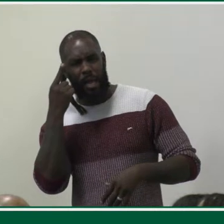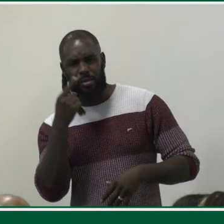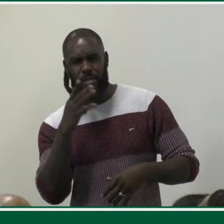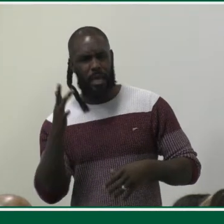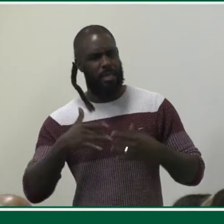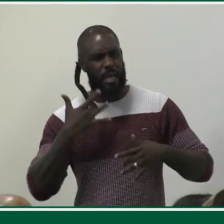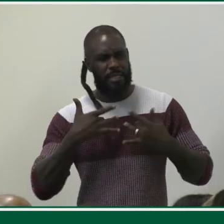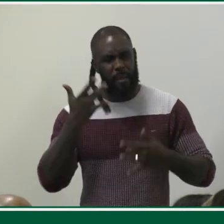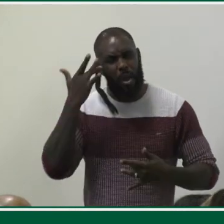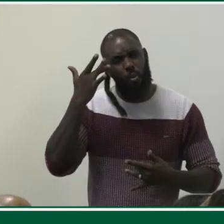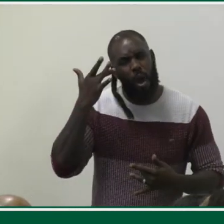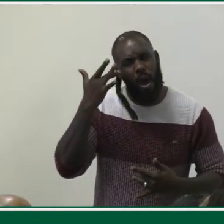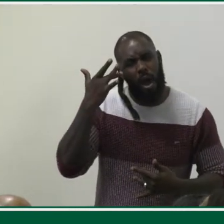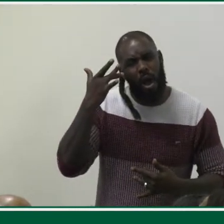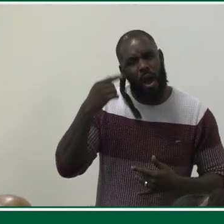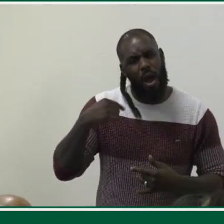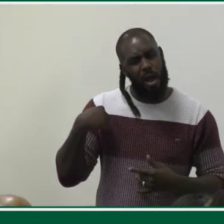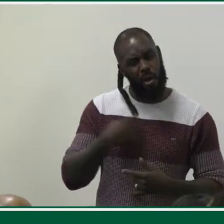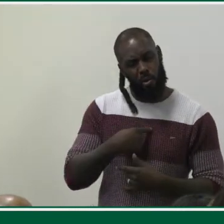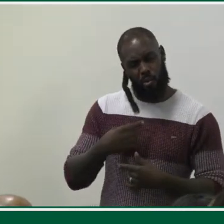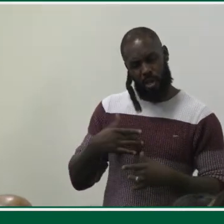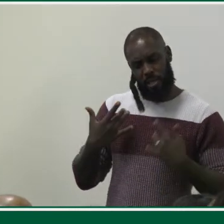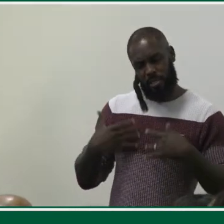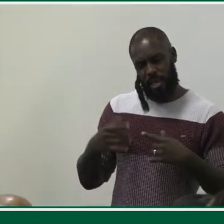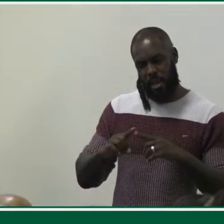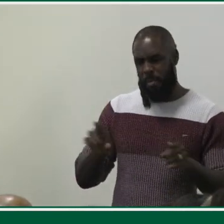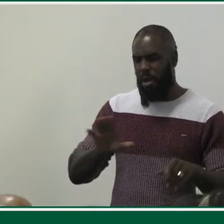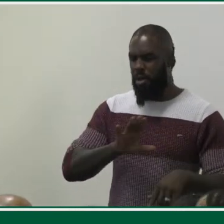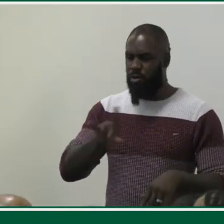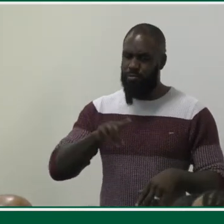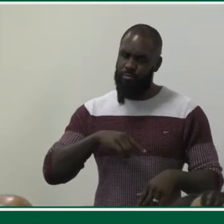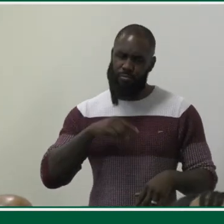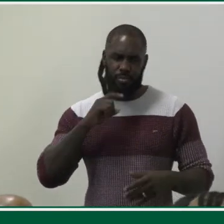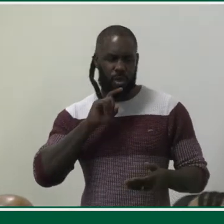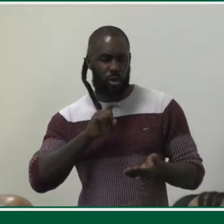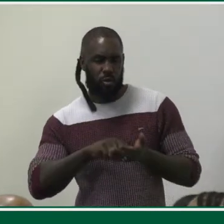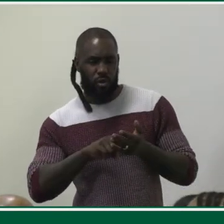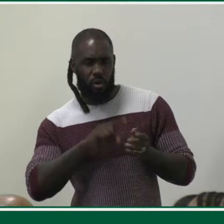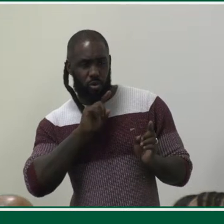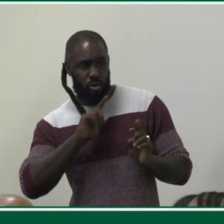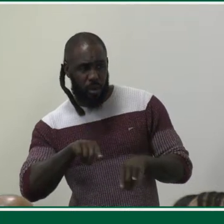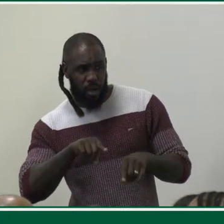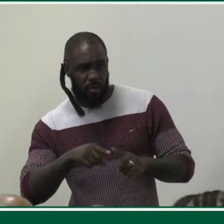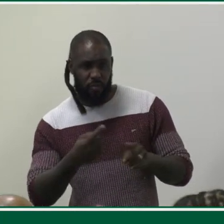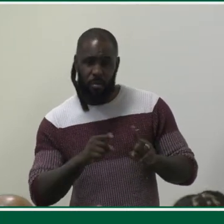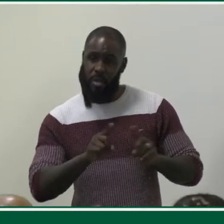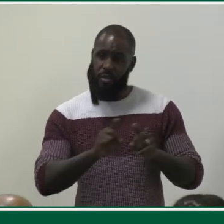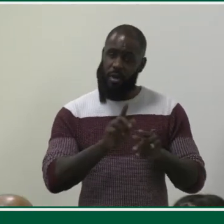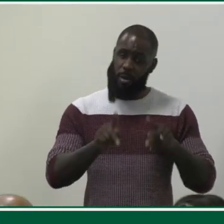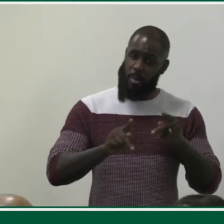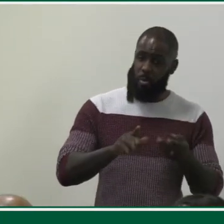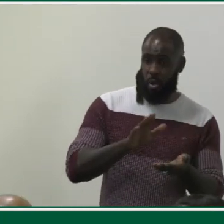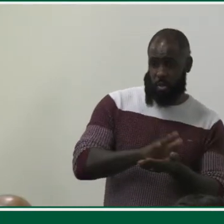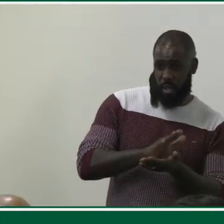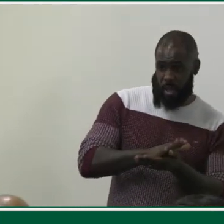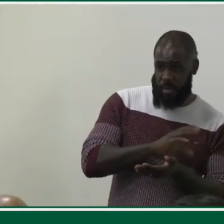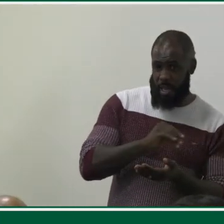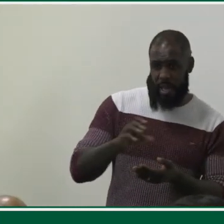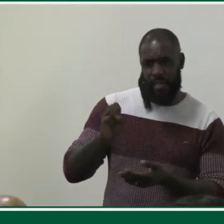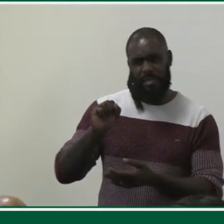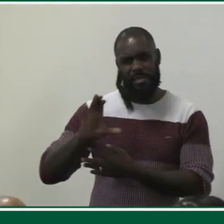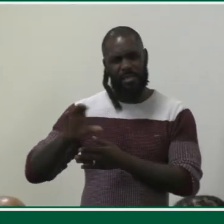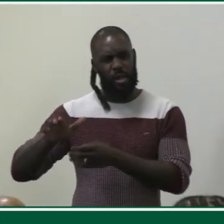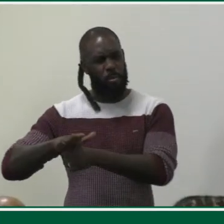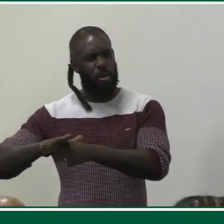may have. But what has the response been from our campus community and from the community Sacramento region?